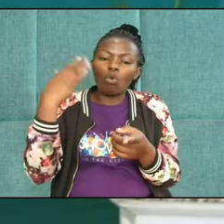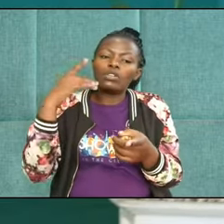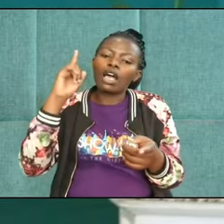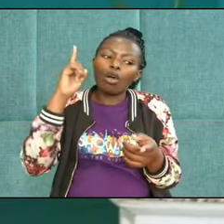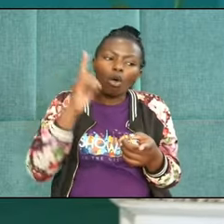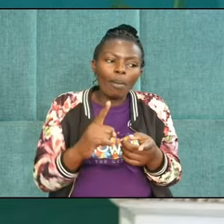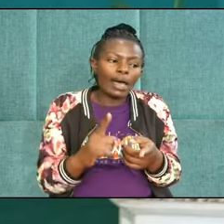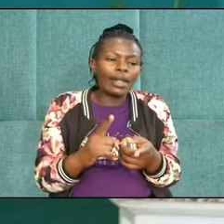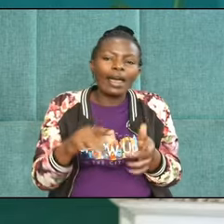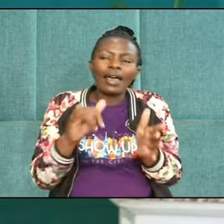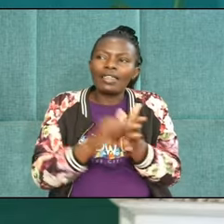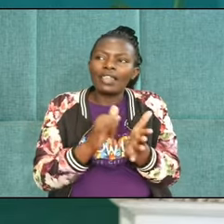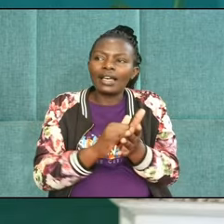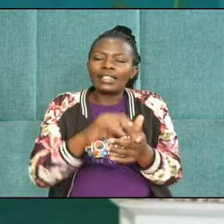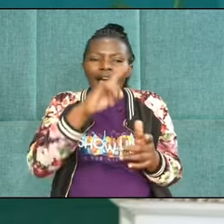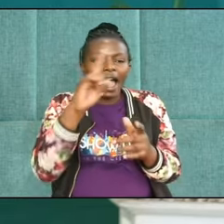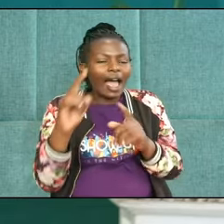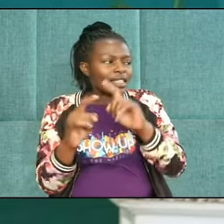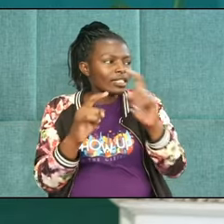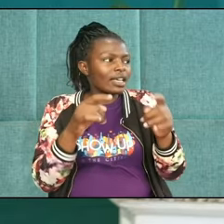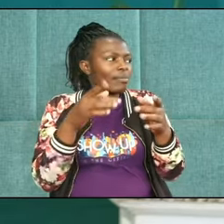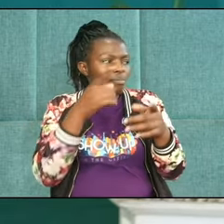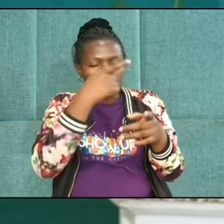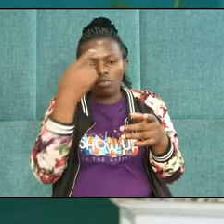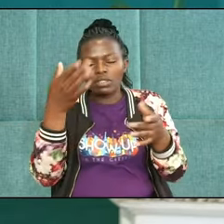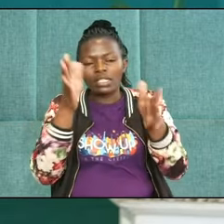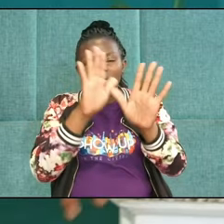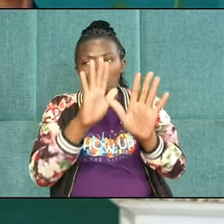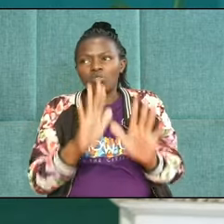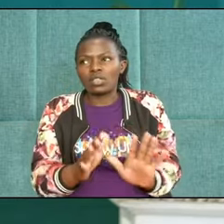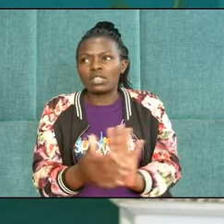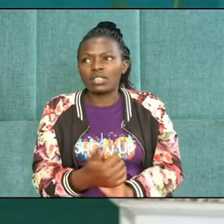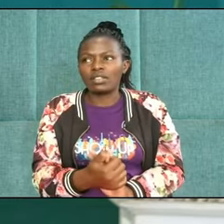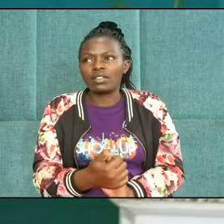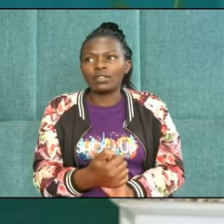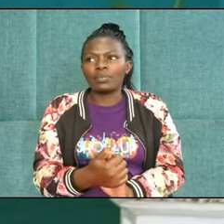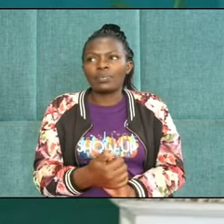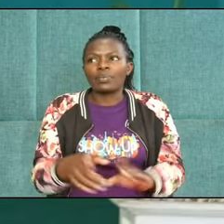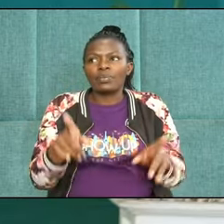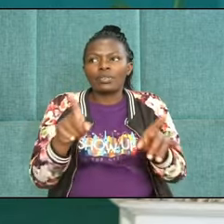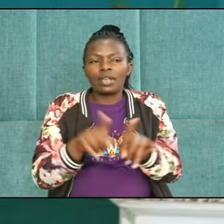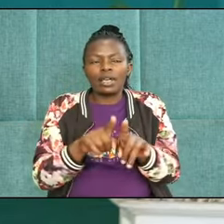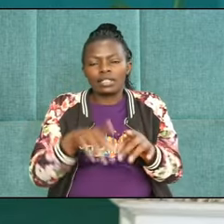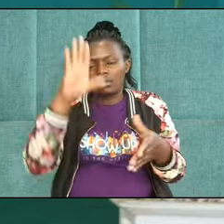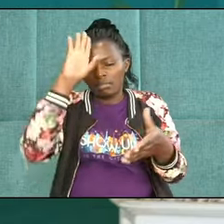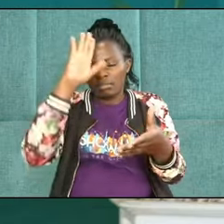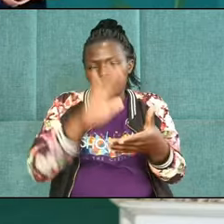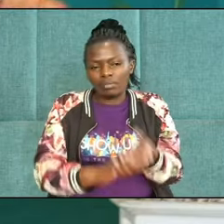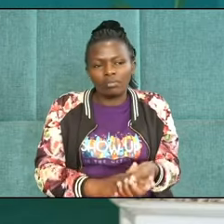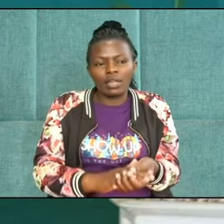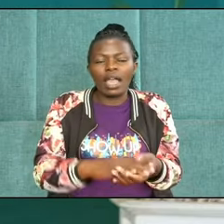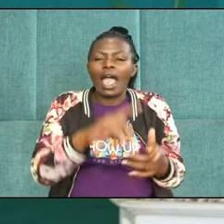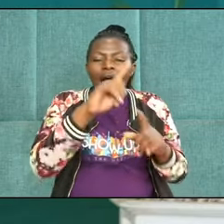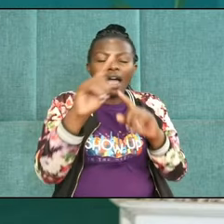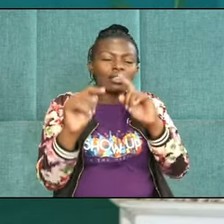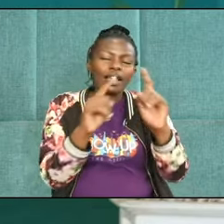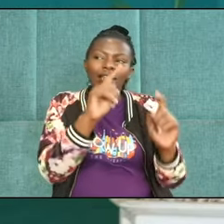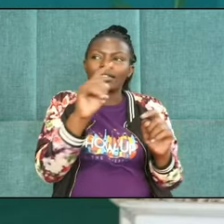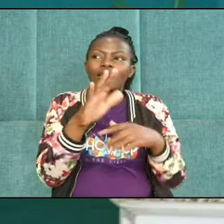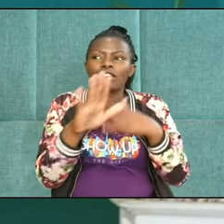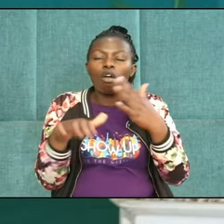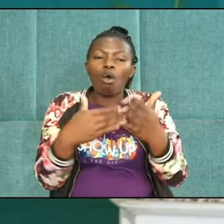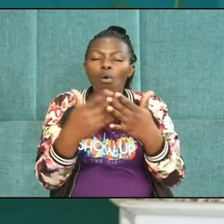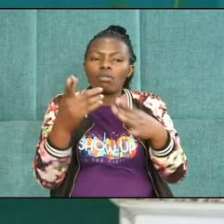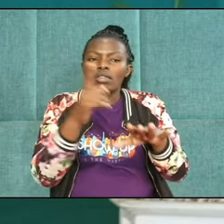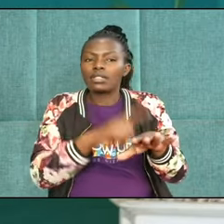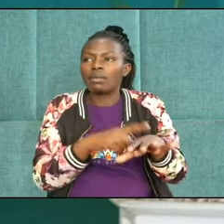verb ask is in the imperative. So as believers, we must what? Ask. It is in the